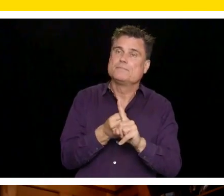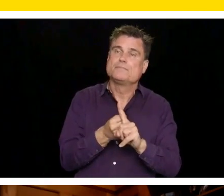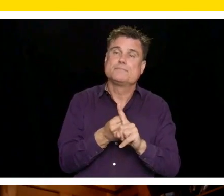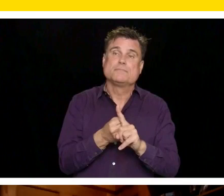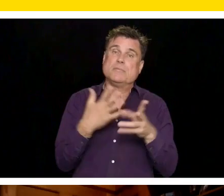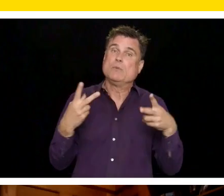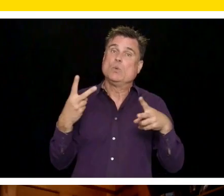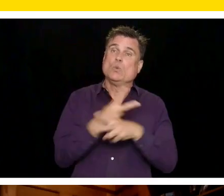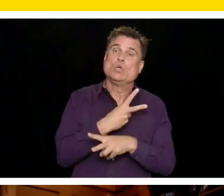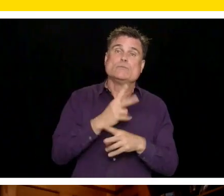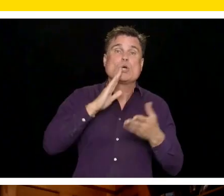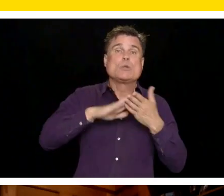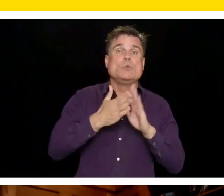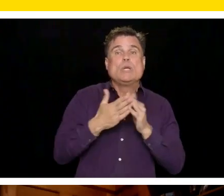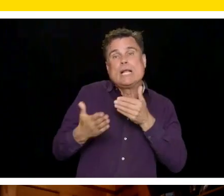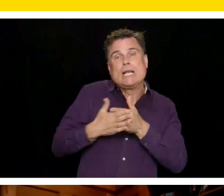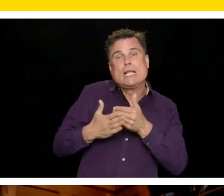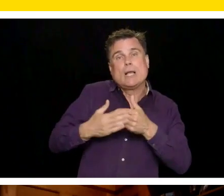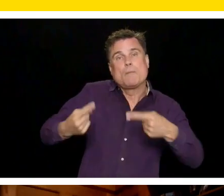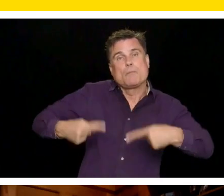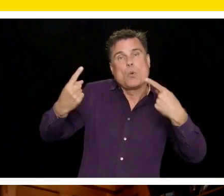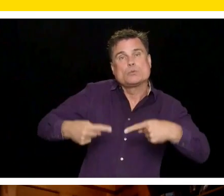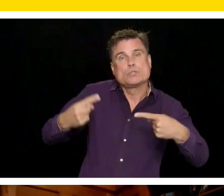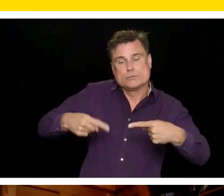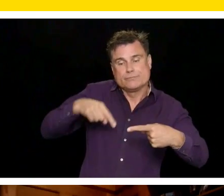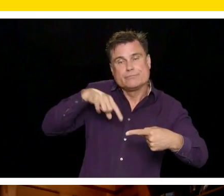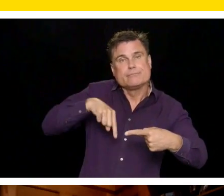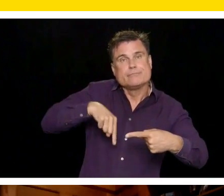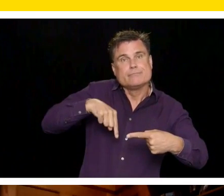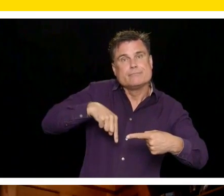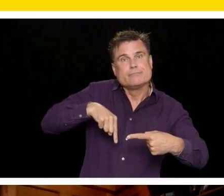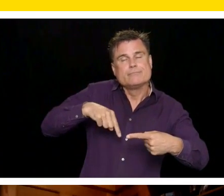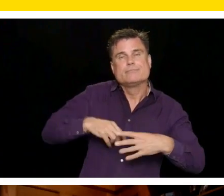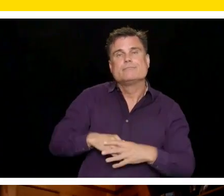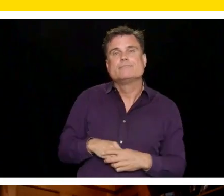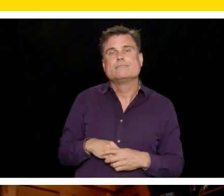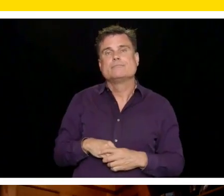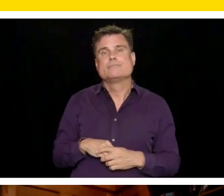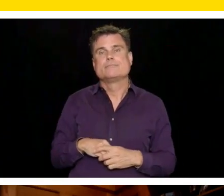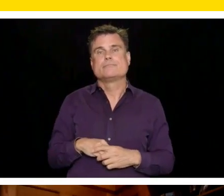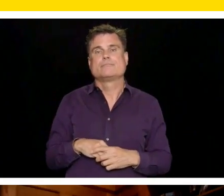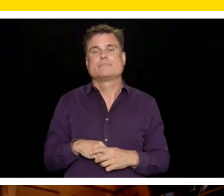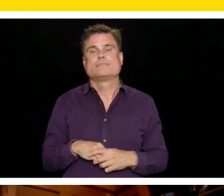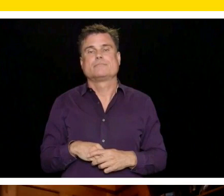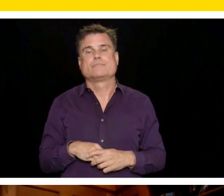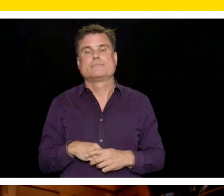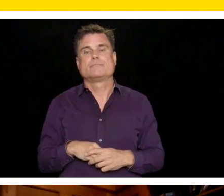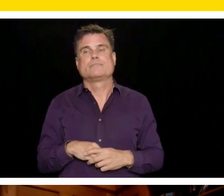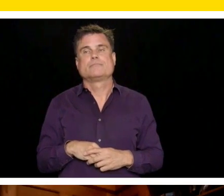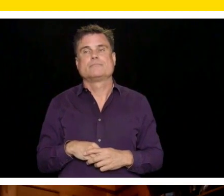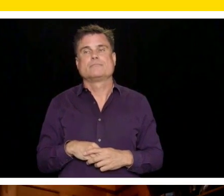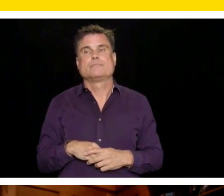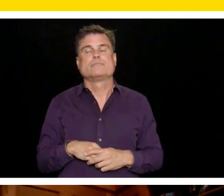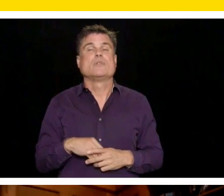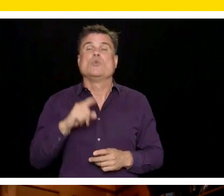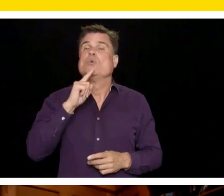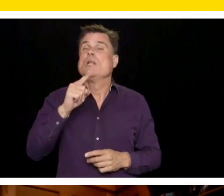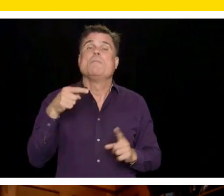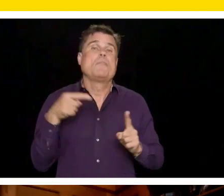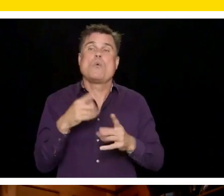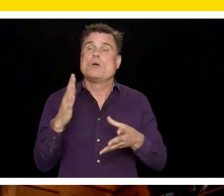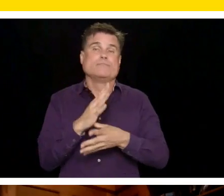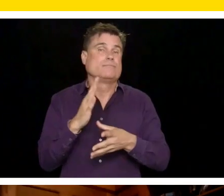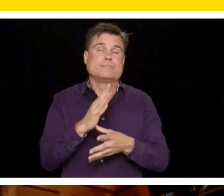to make sure that we're keeping people safe. That's number one. That's number one, is we have to make sure that we're keeping